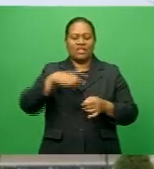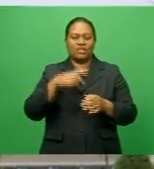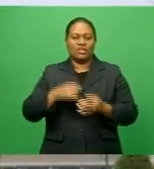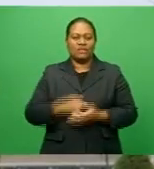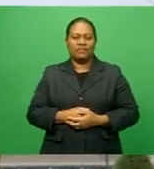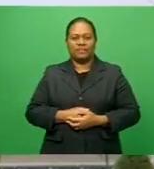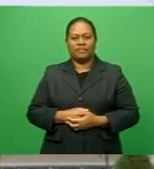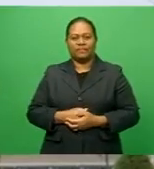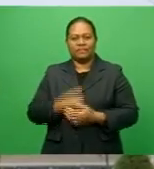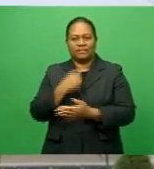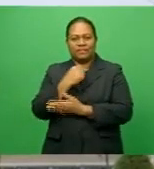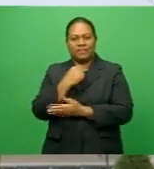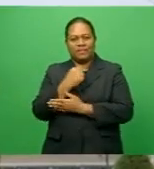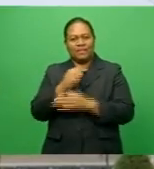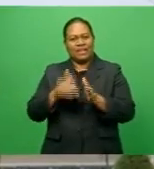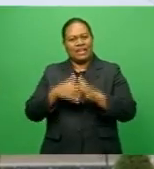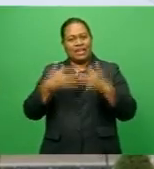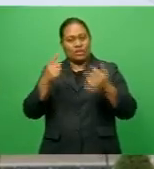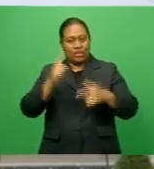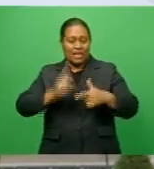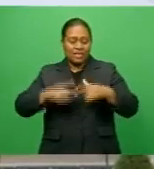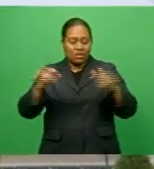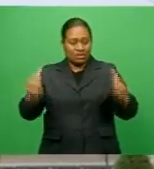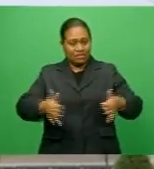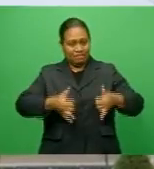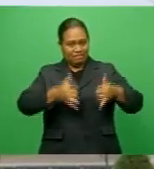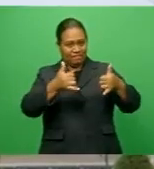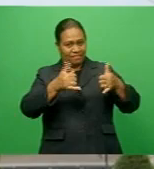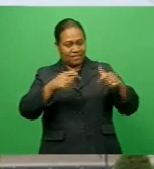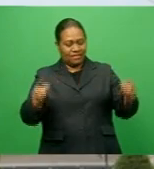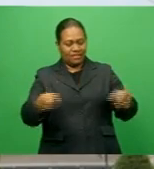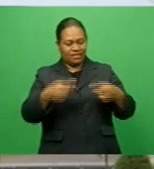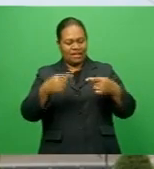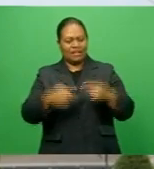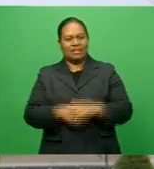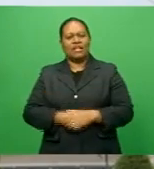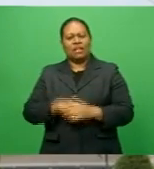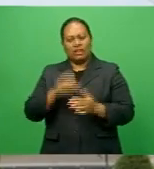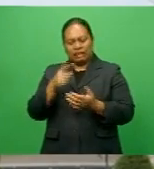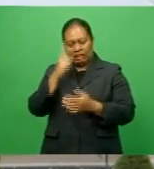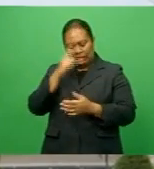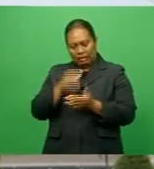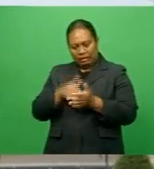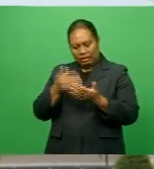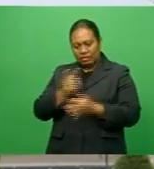think comes to Escort Shield final, I think you can really tell who's